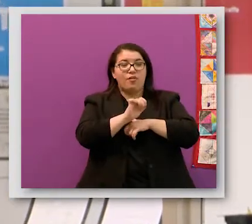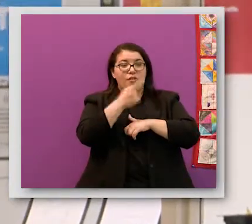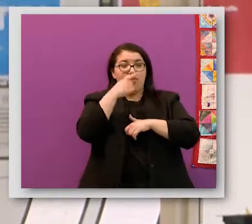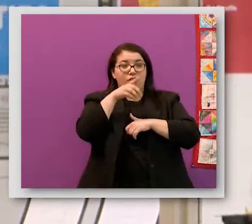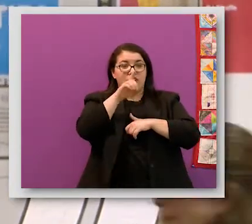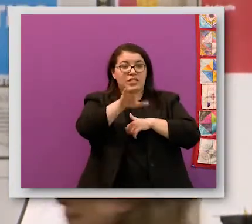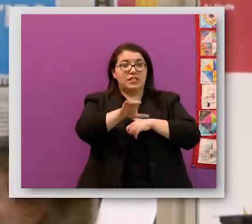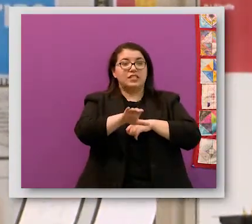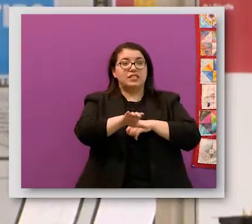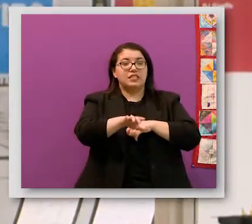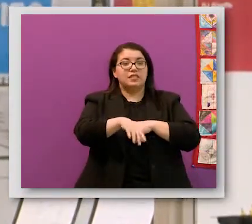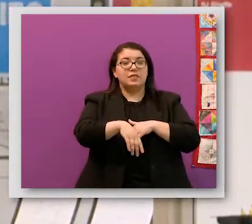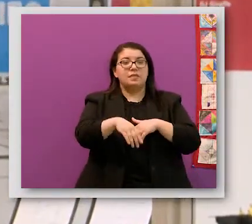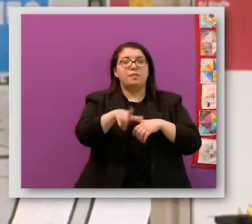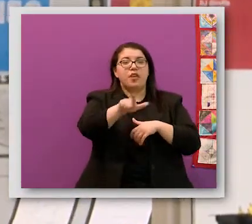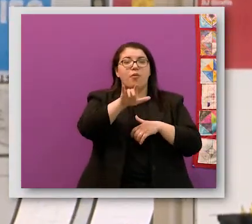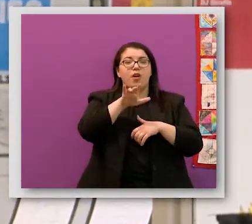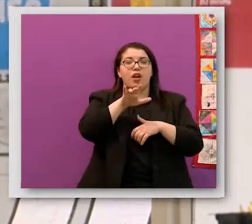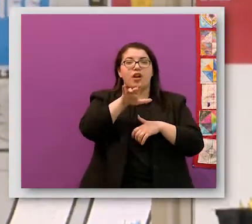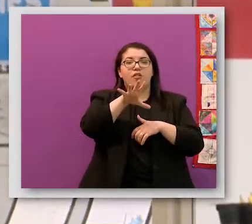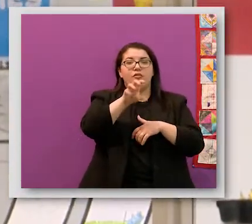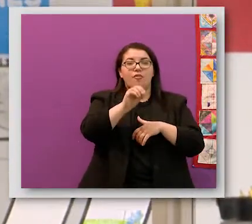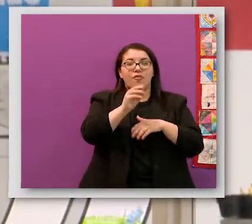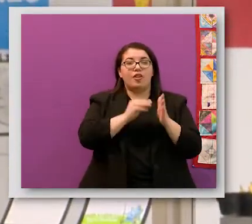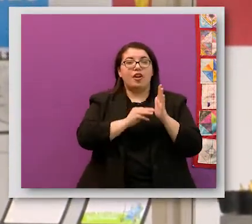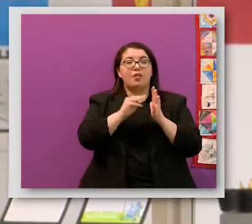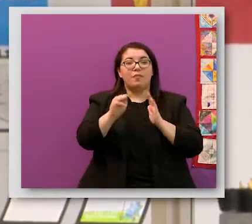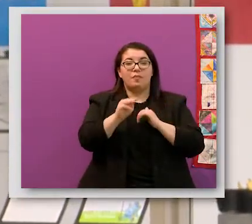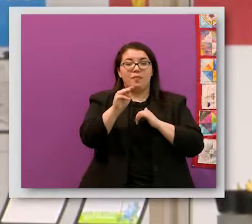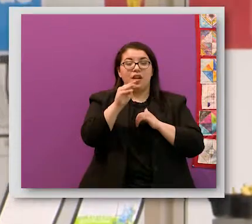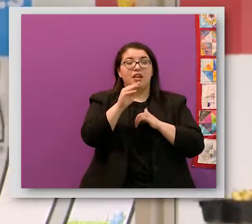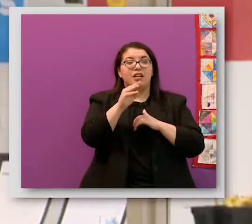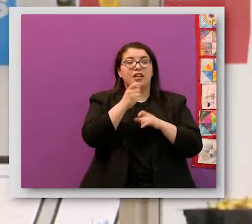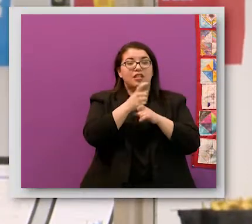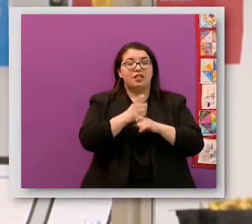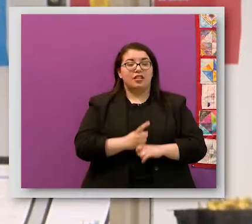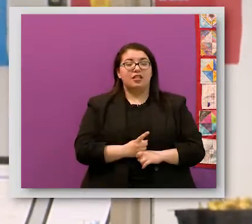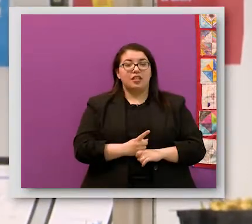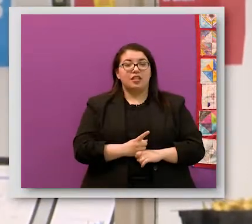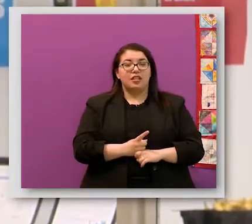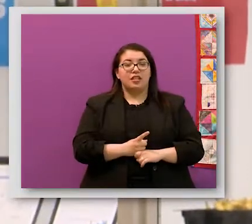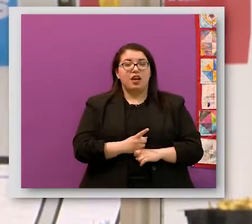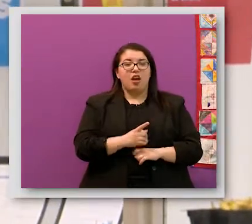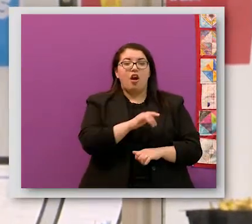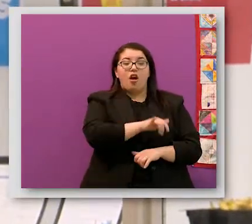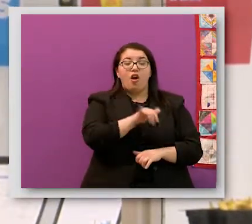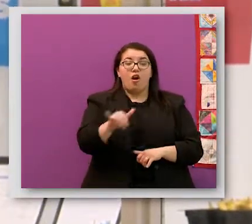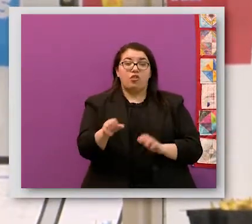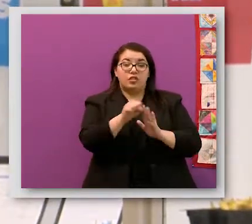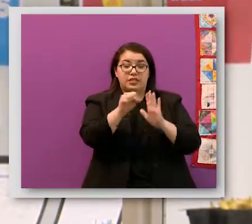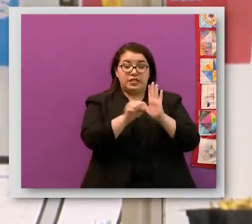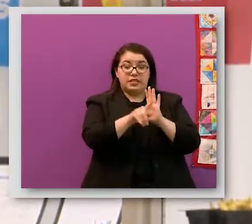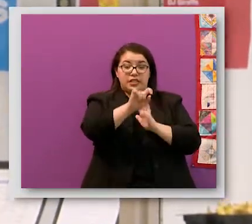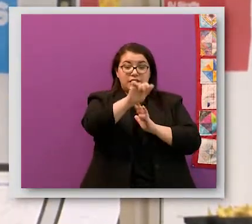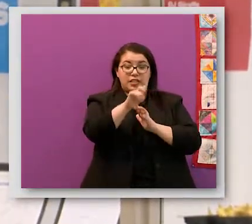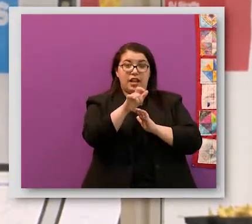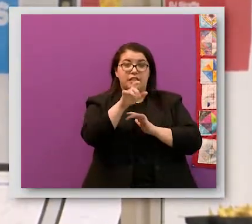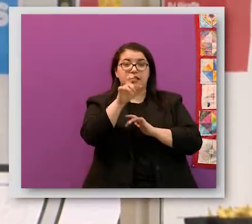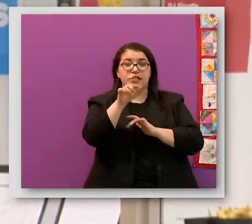another $150 million a year, as well as raising the estate tax back to where it was before it got cut last